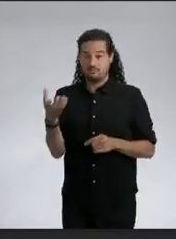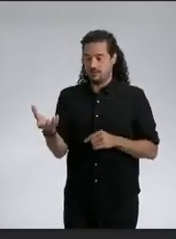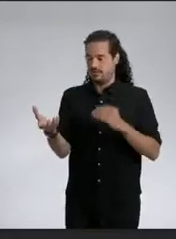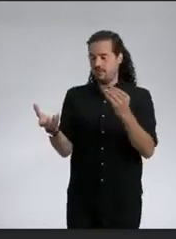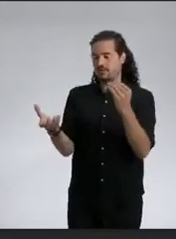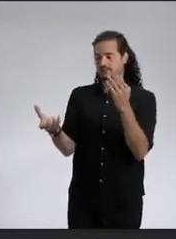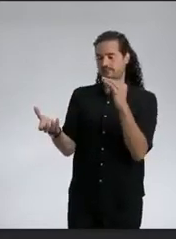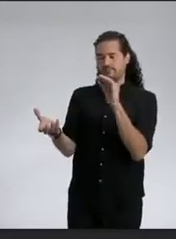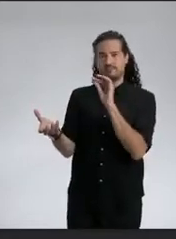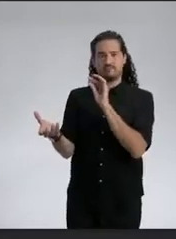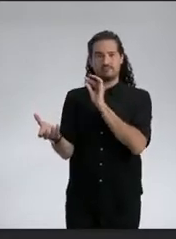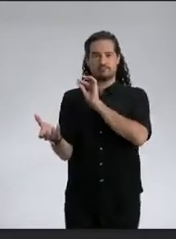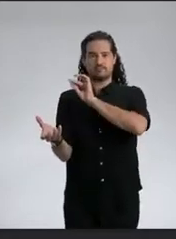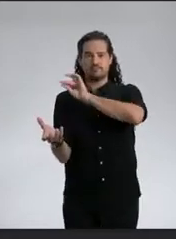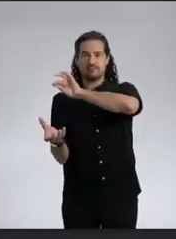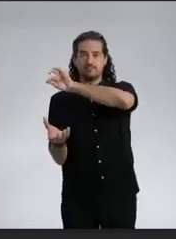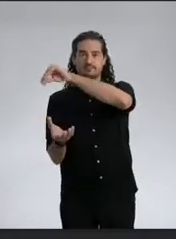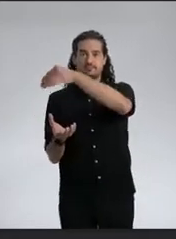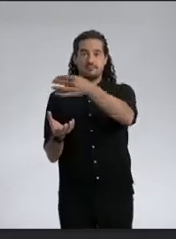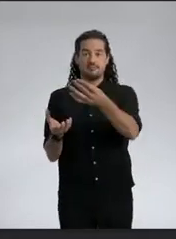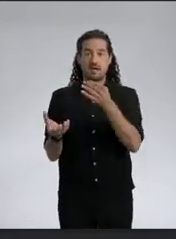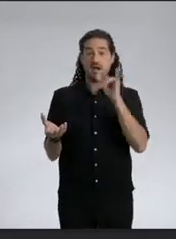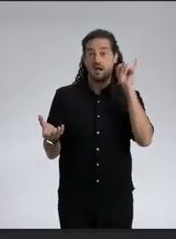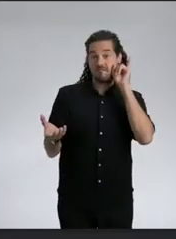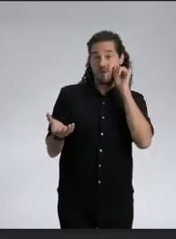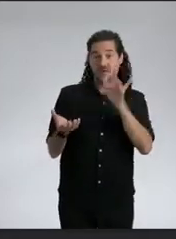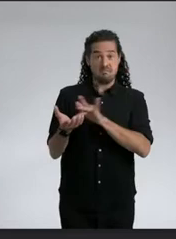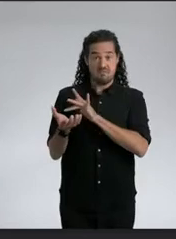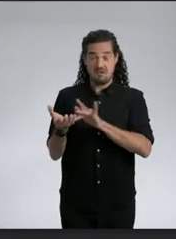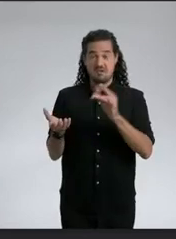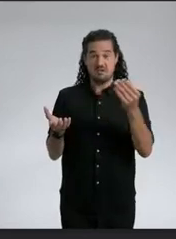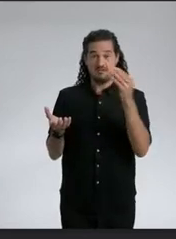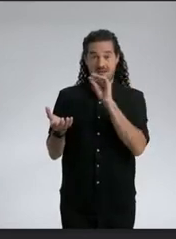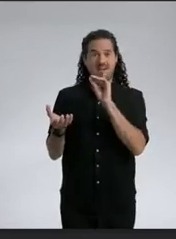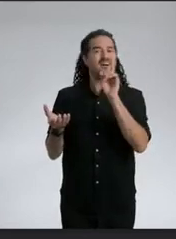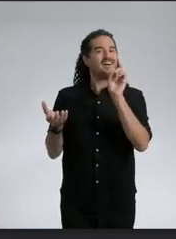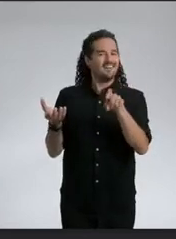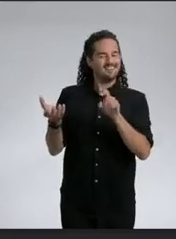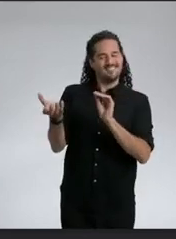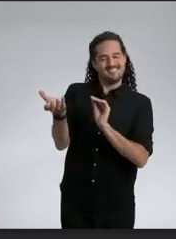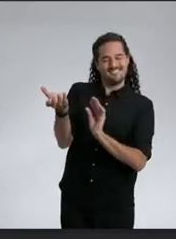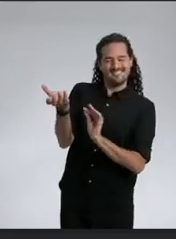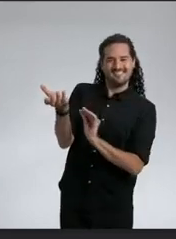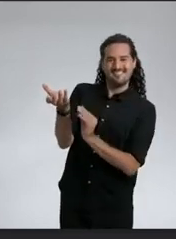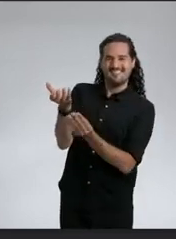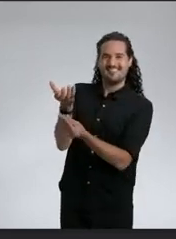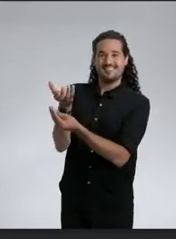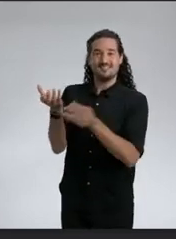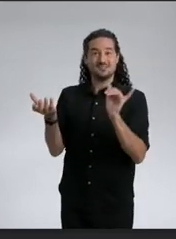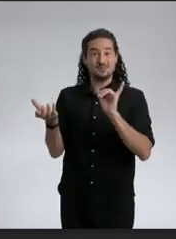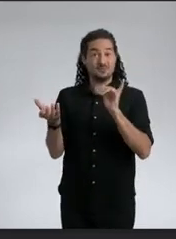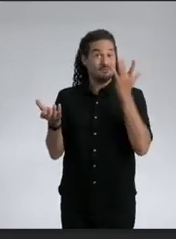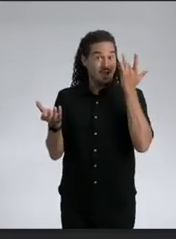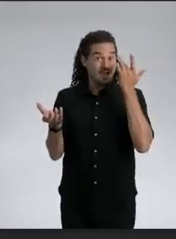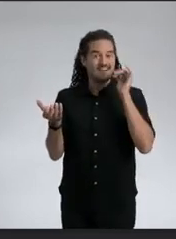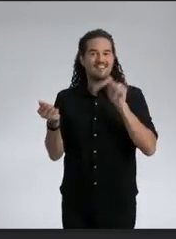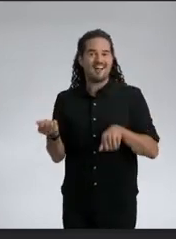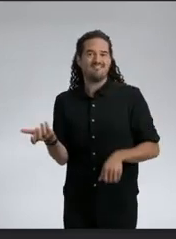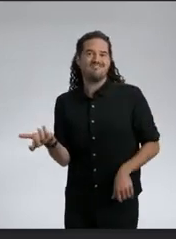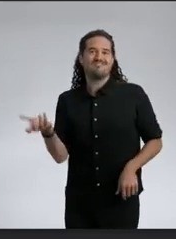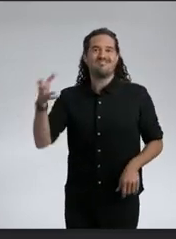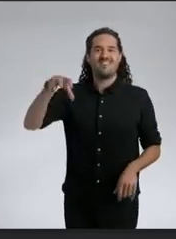with your iPhone or iPad to capture all angles of the object, including the bottom, because we support flipping the object and automatic